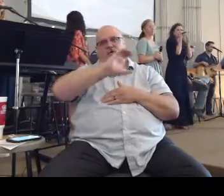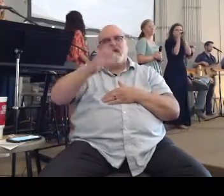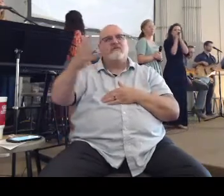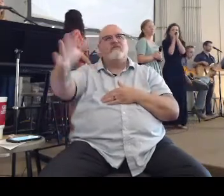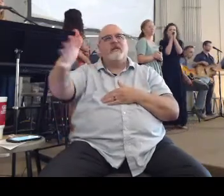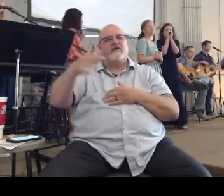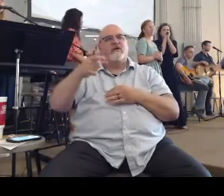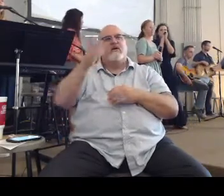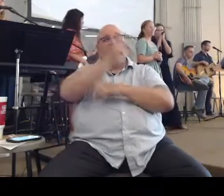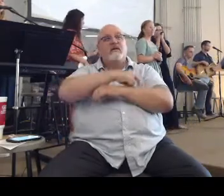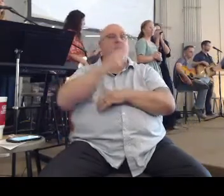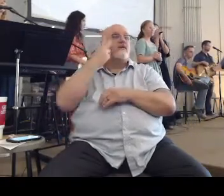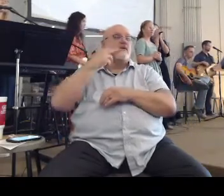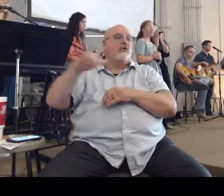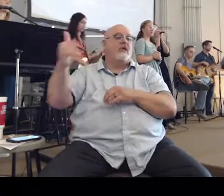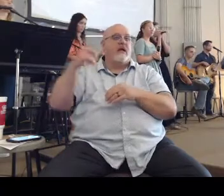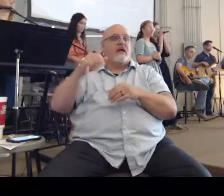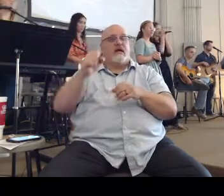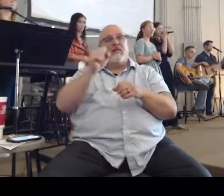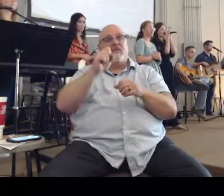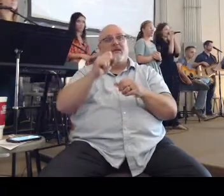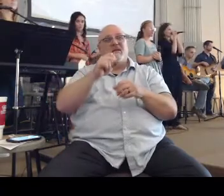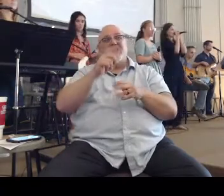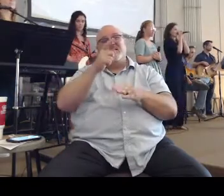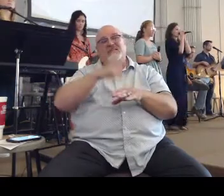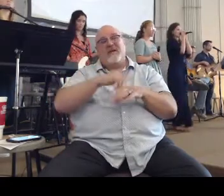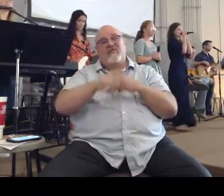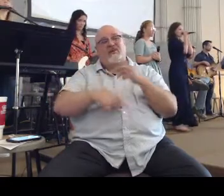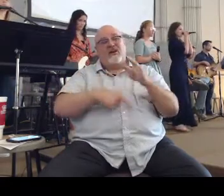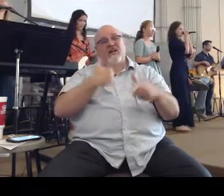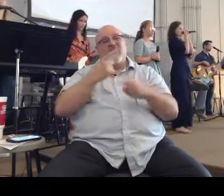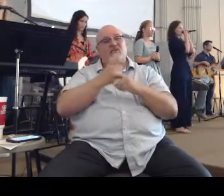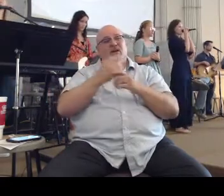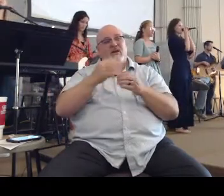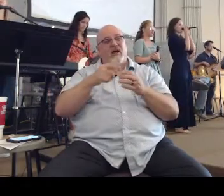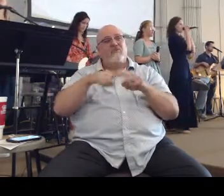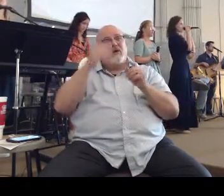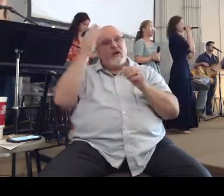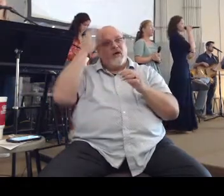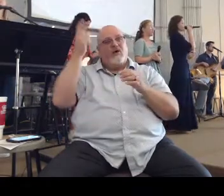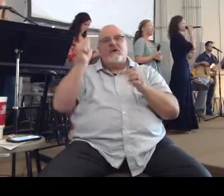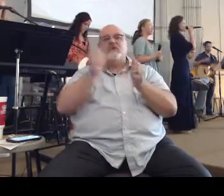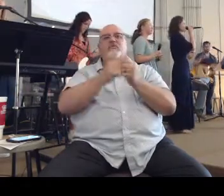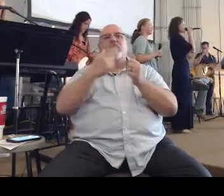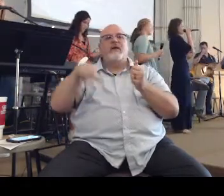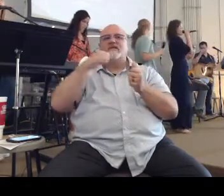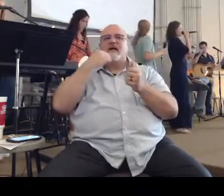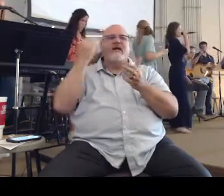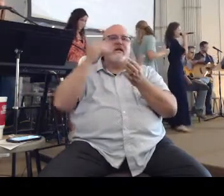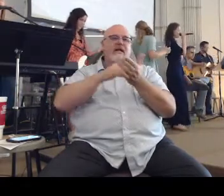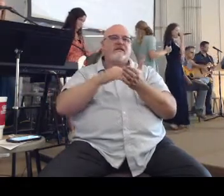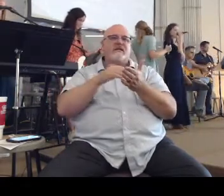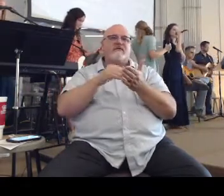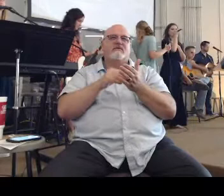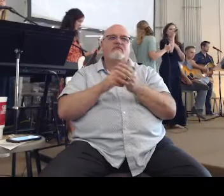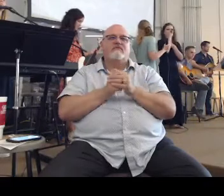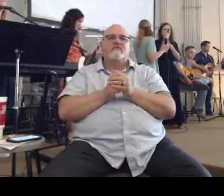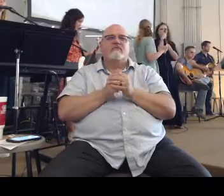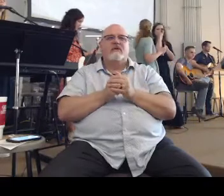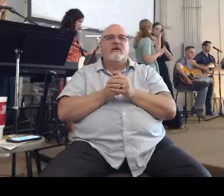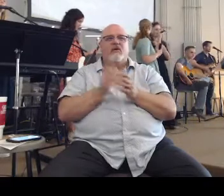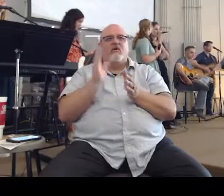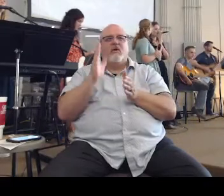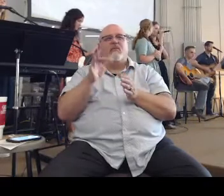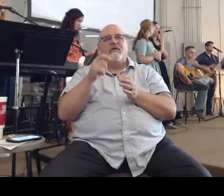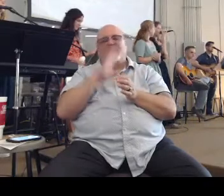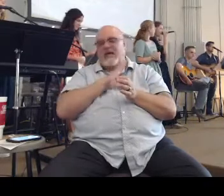matter what our days look like No matter what season of life we're in If at the end of the day all we can say is We know He is with us and He is for us Then we're good. We're going to